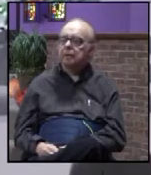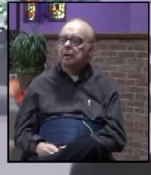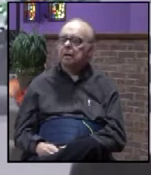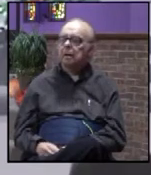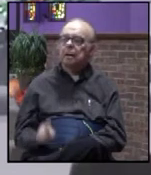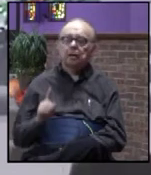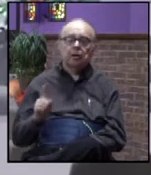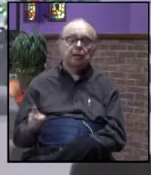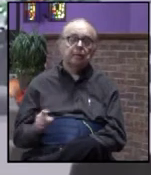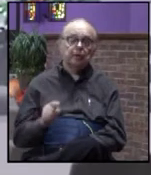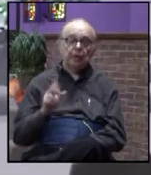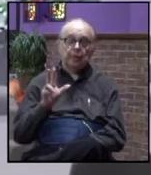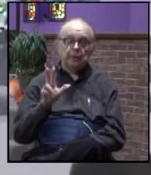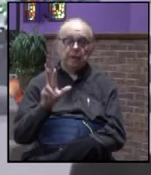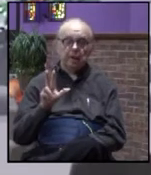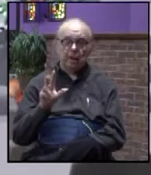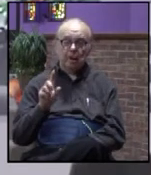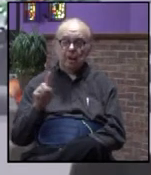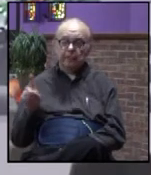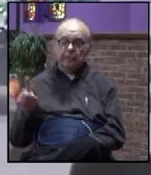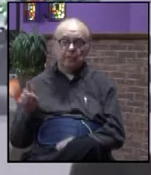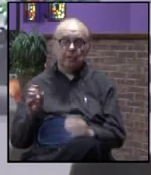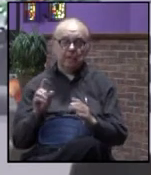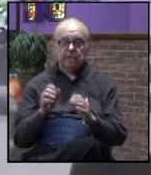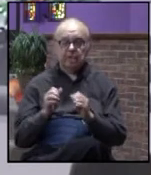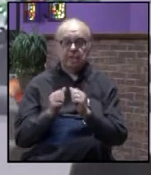there were three of you.